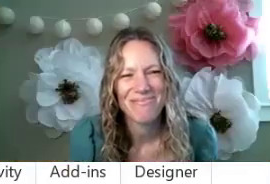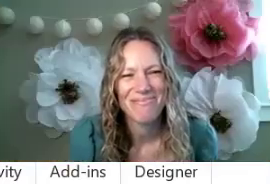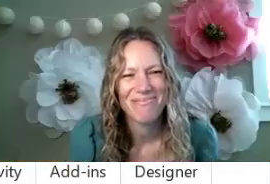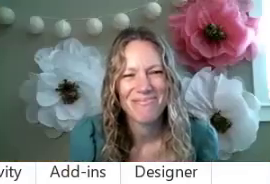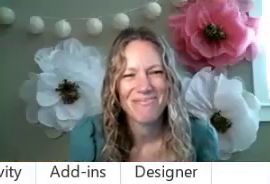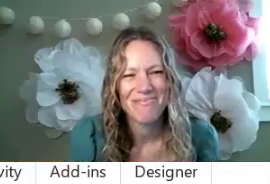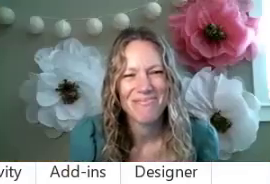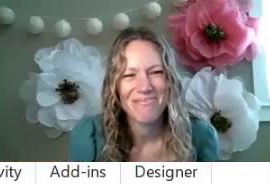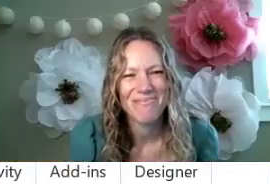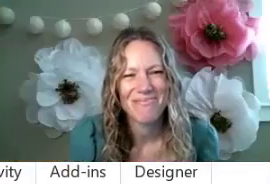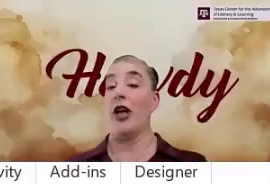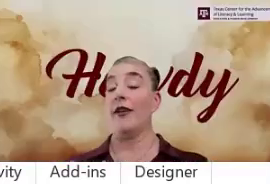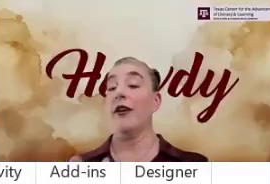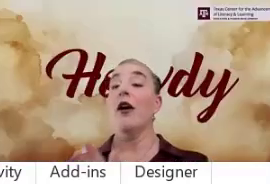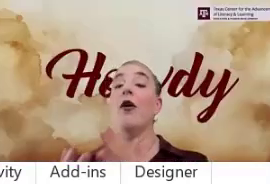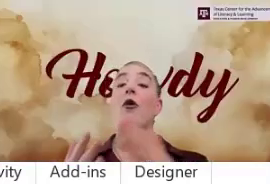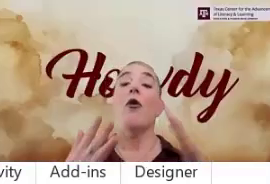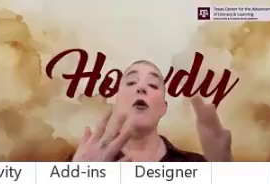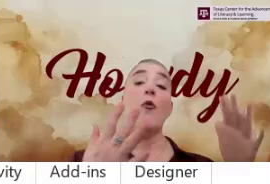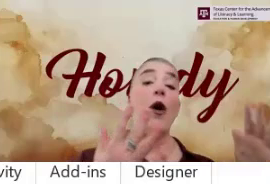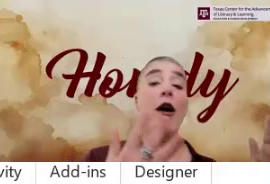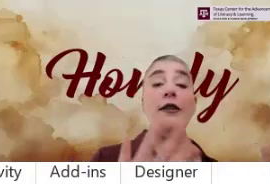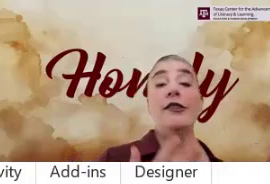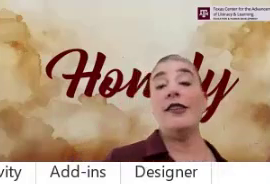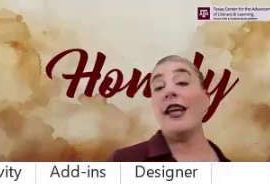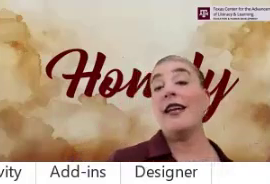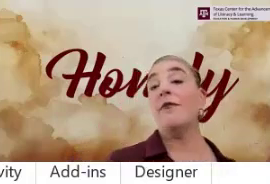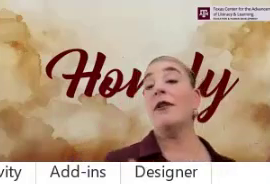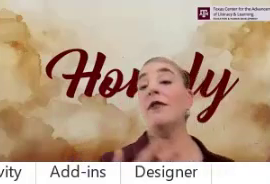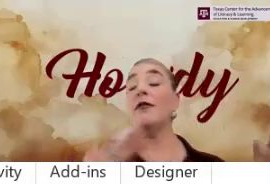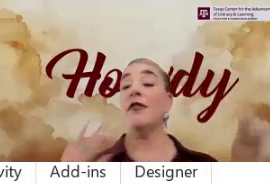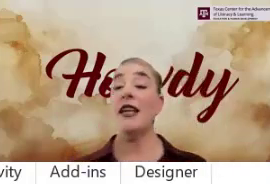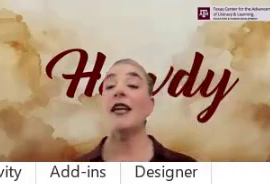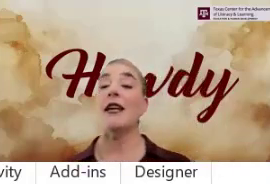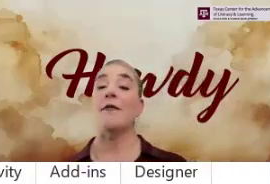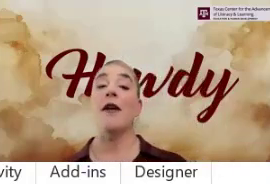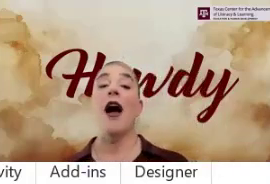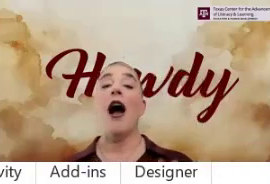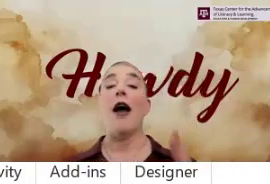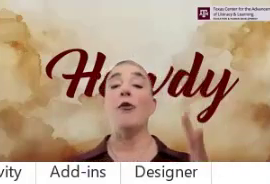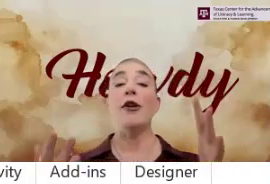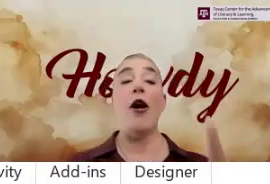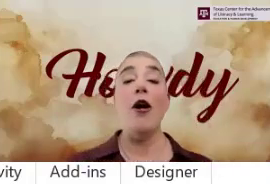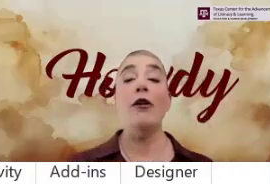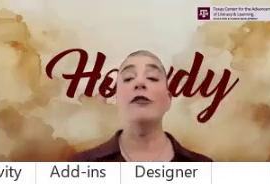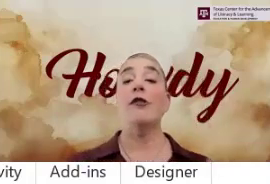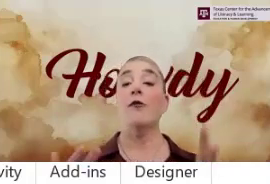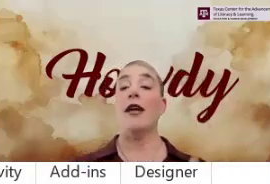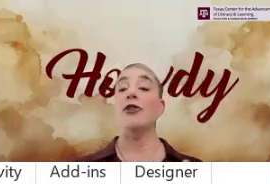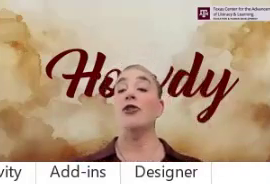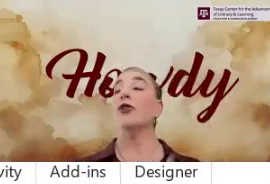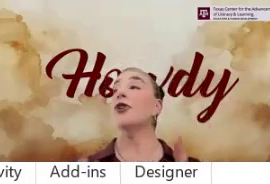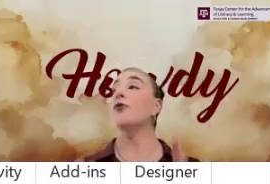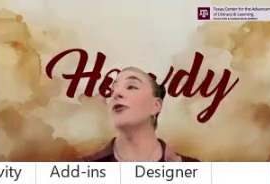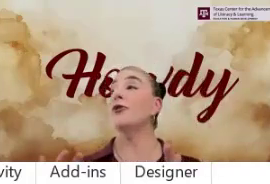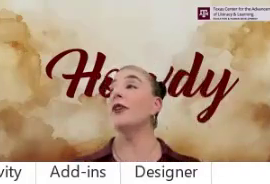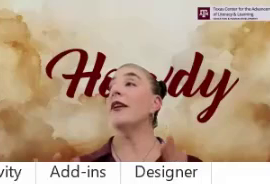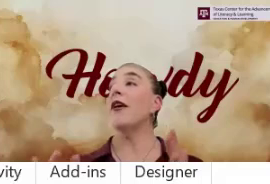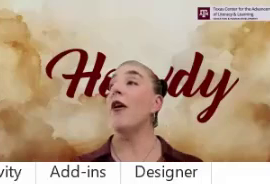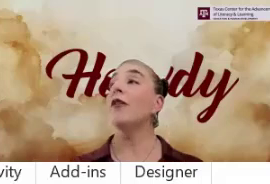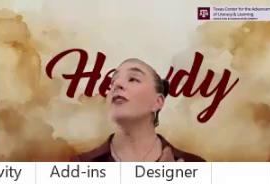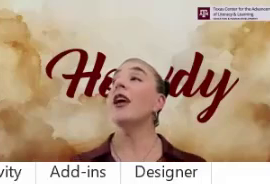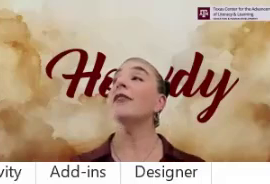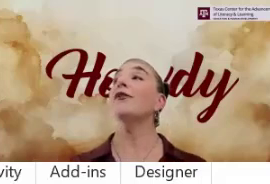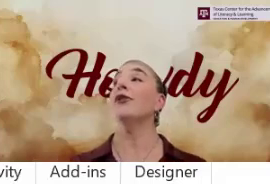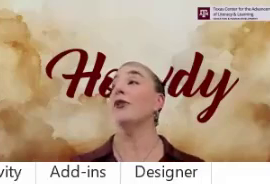to fix or you have to check. On the same theme, I would also make sure you are